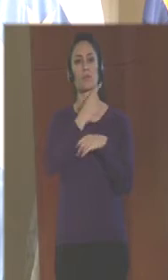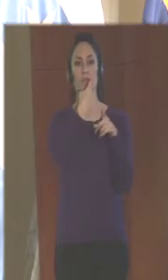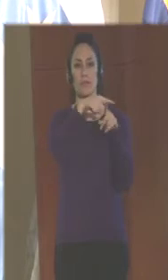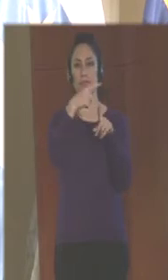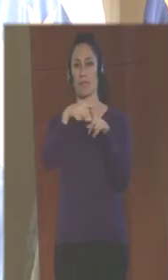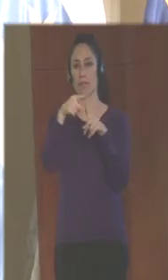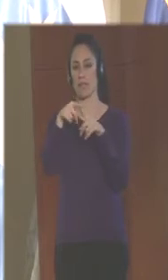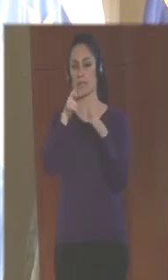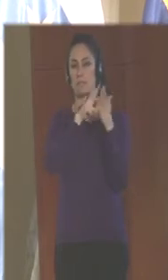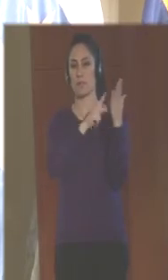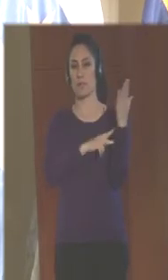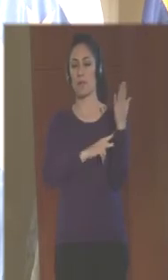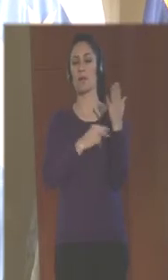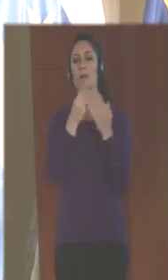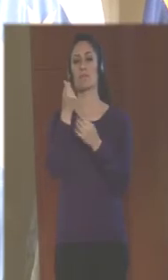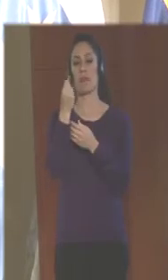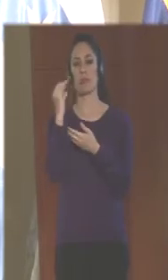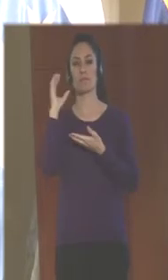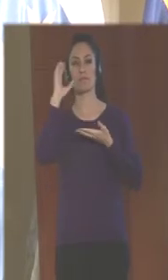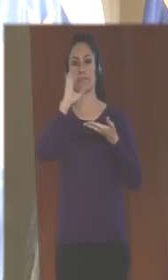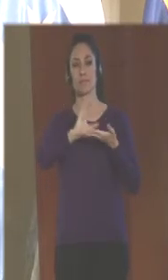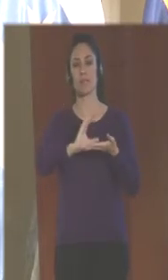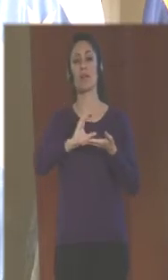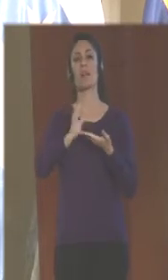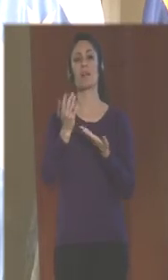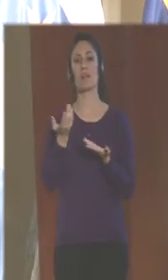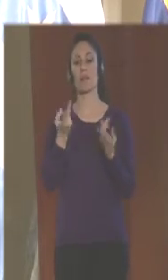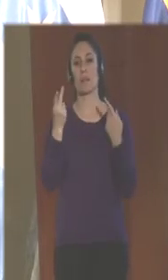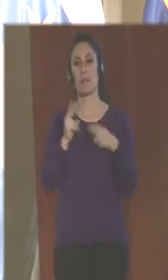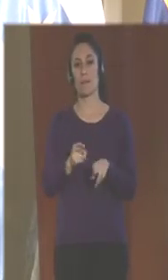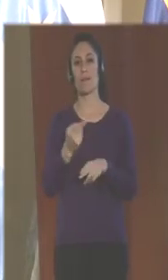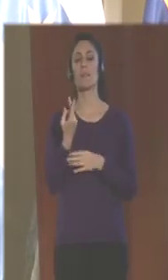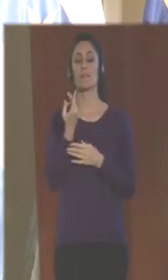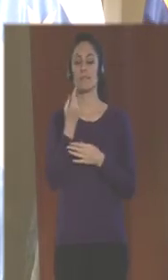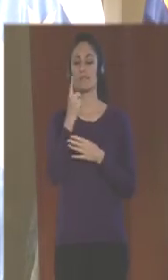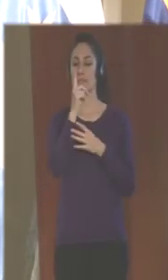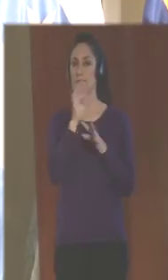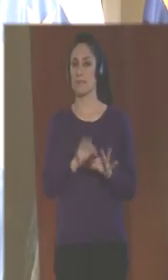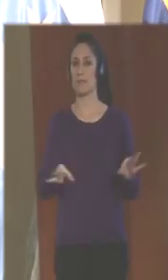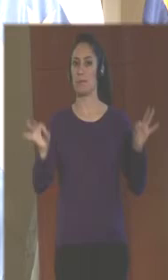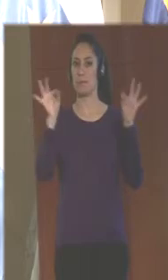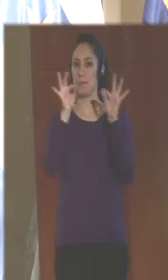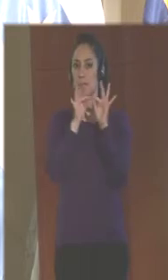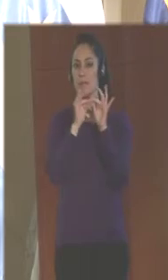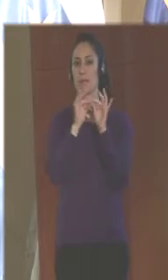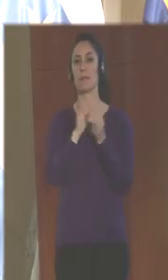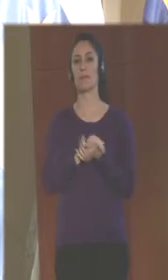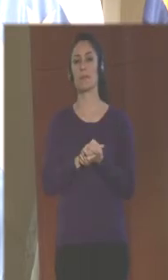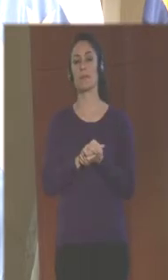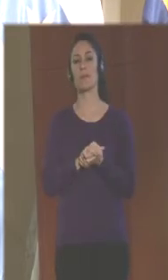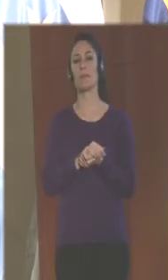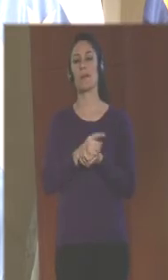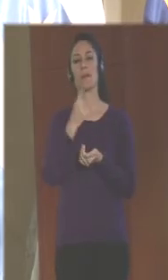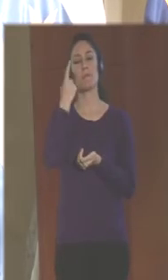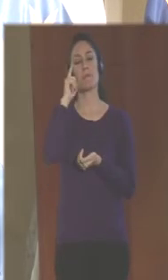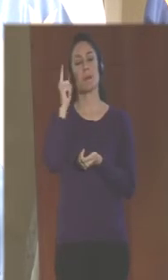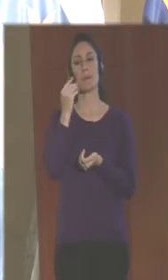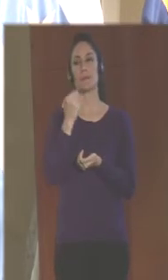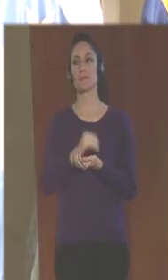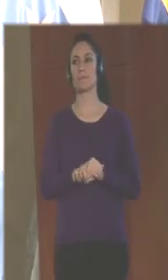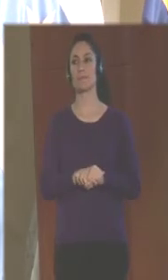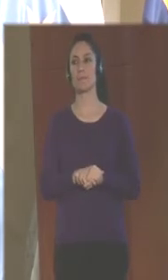And even though certain programs or instruments of investment instruments